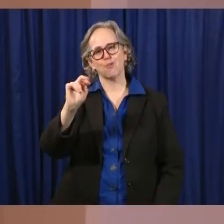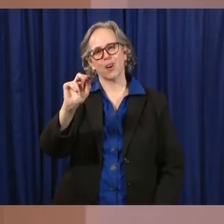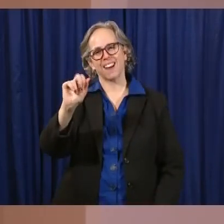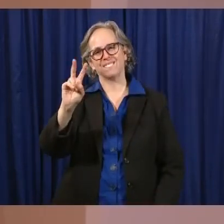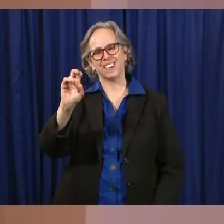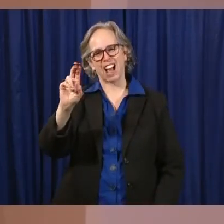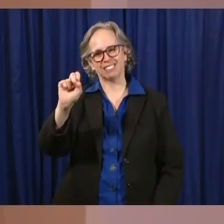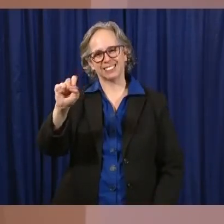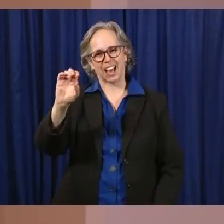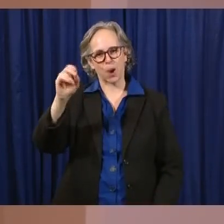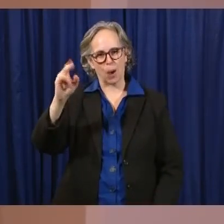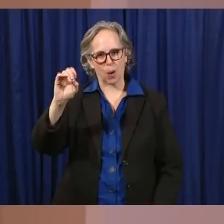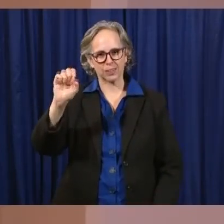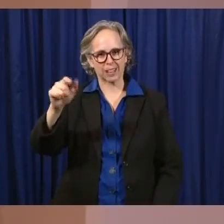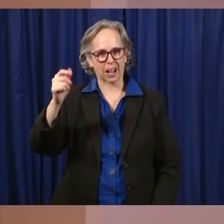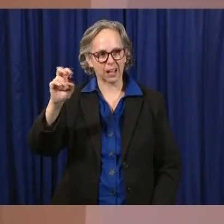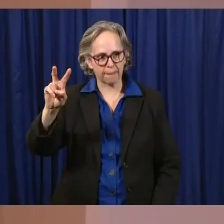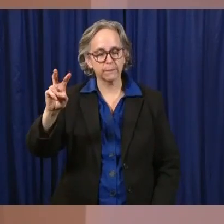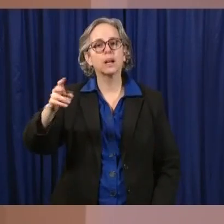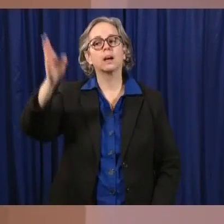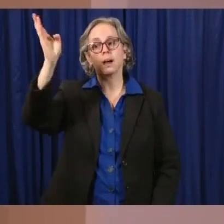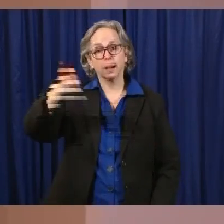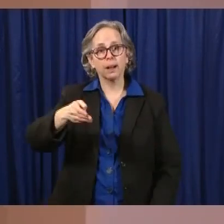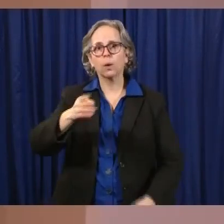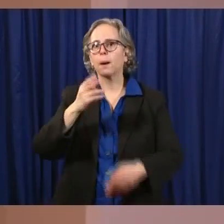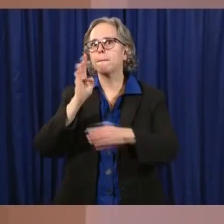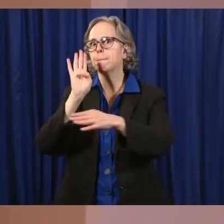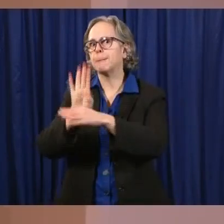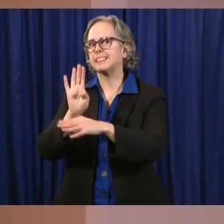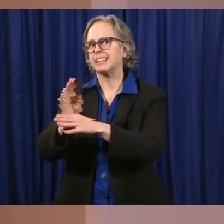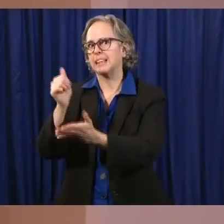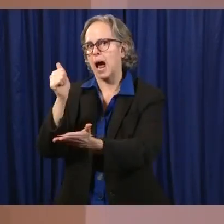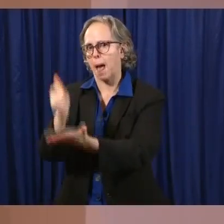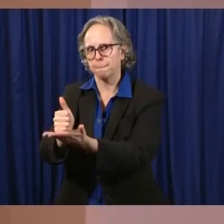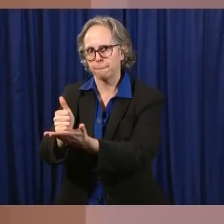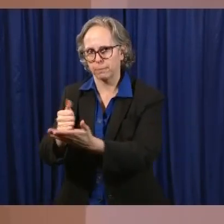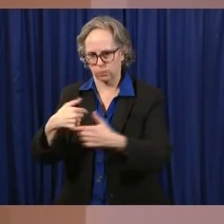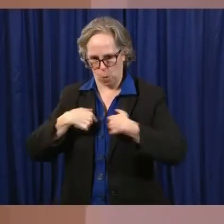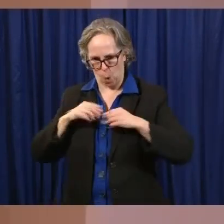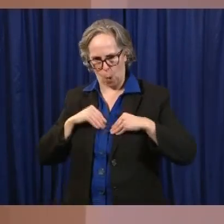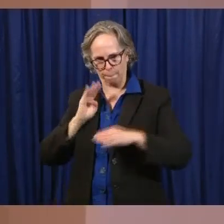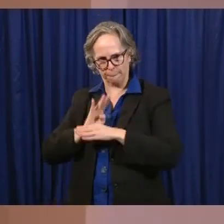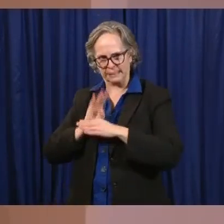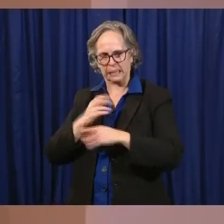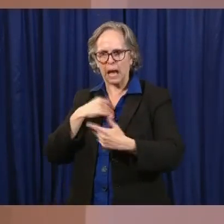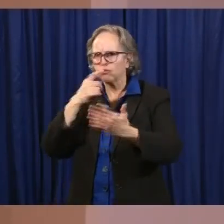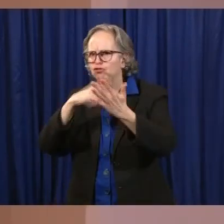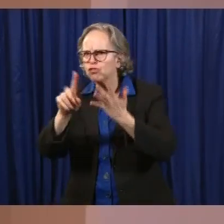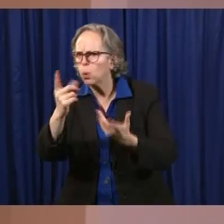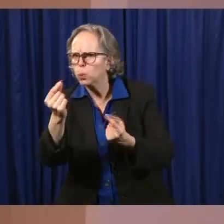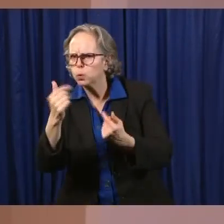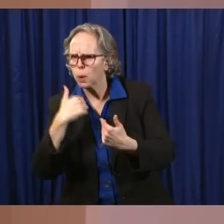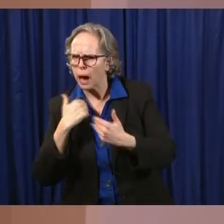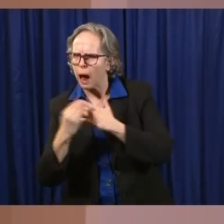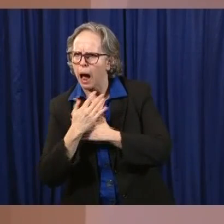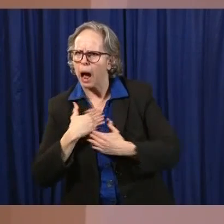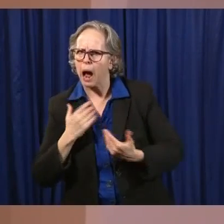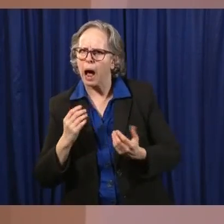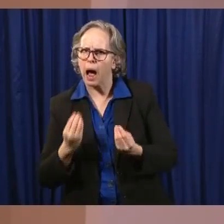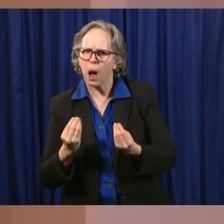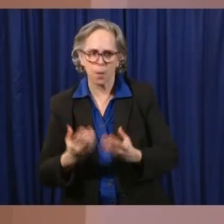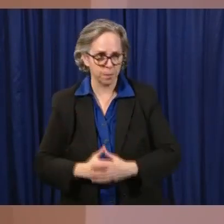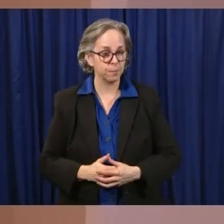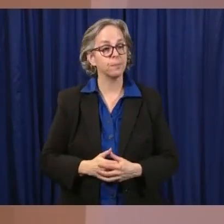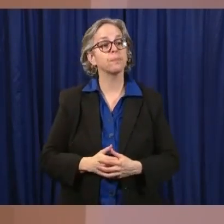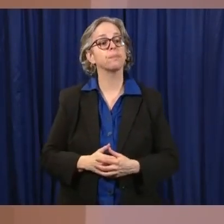coronavirus.ohio.gov/businesshelp. Most of the information you'll need, you won't need to talk to anybody. It'll be right there at that website address. frequently